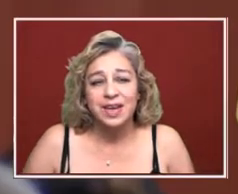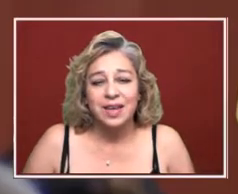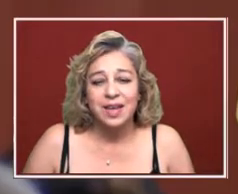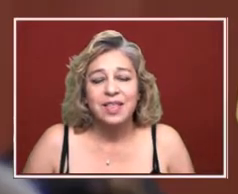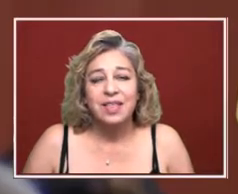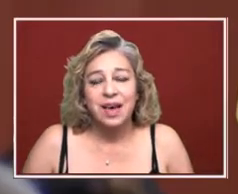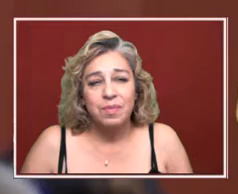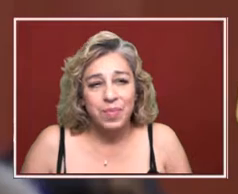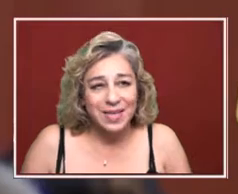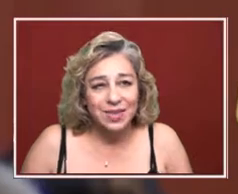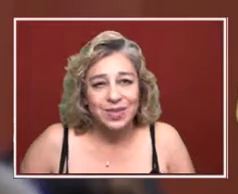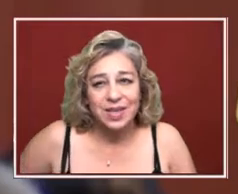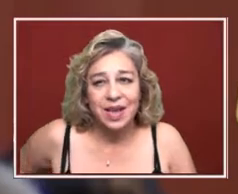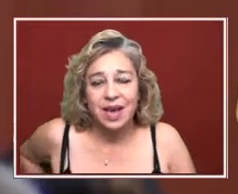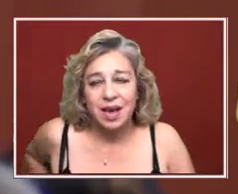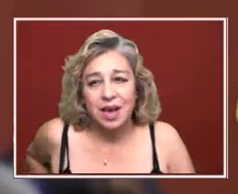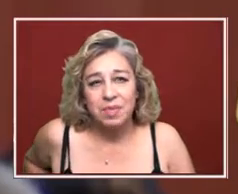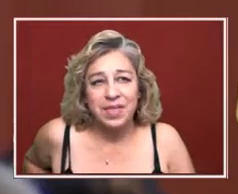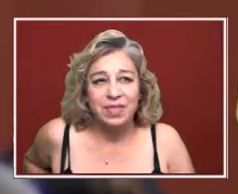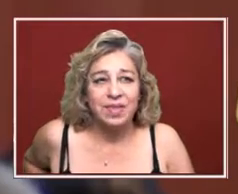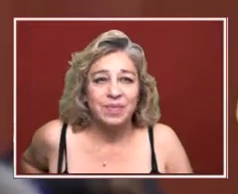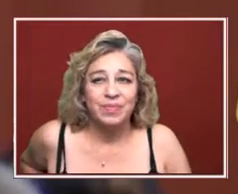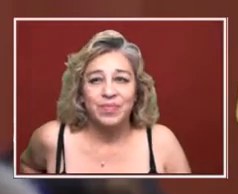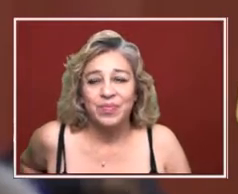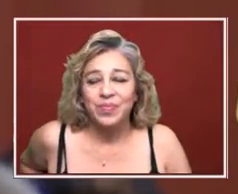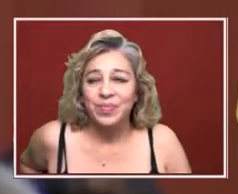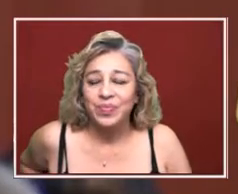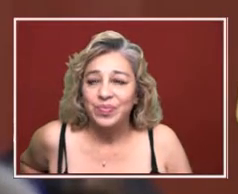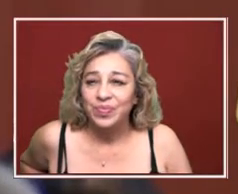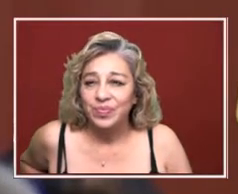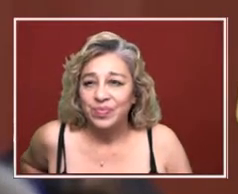2,400 pesos a month.